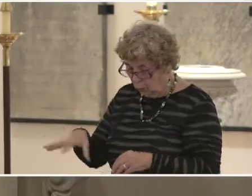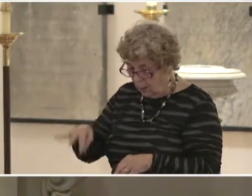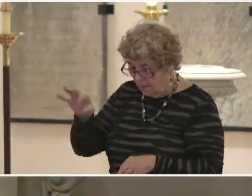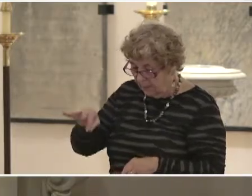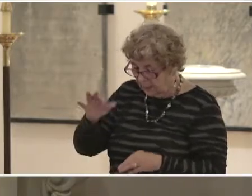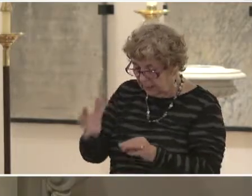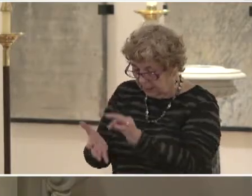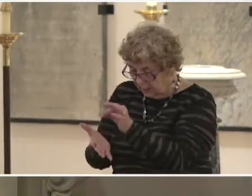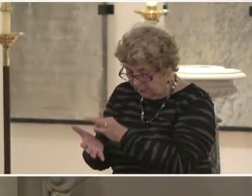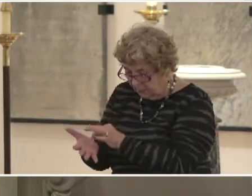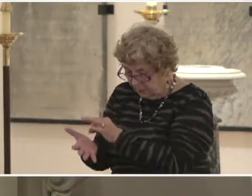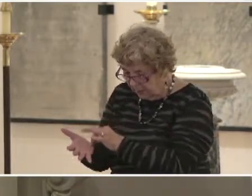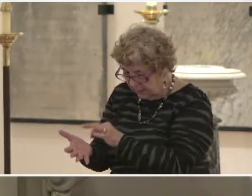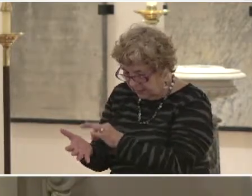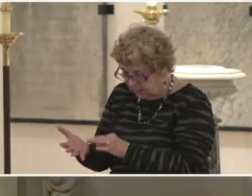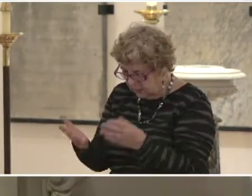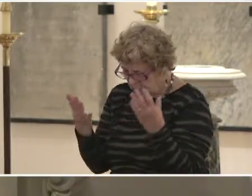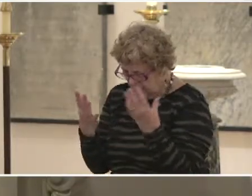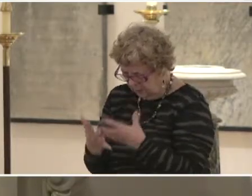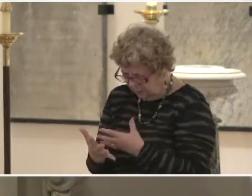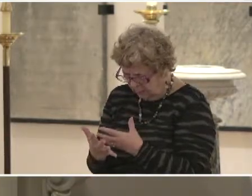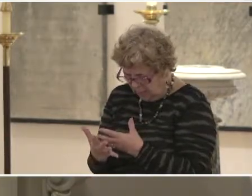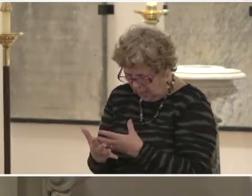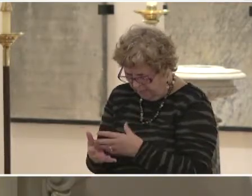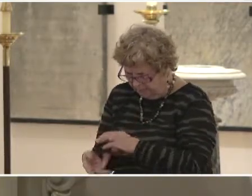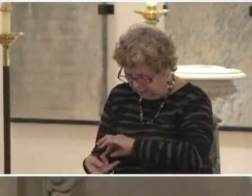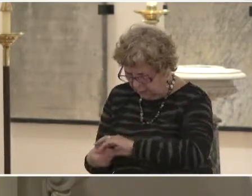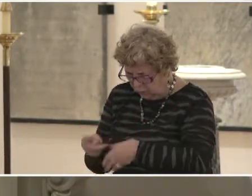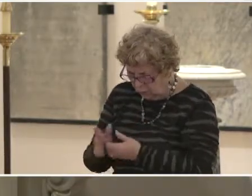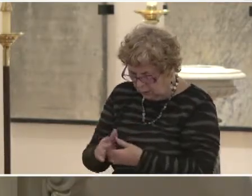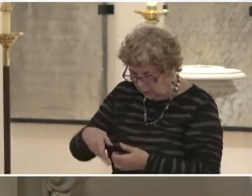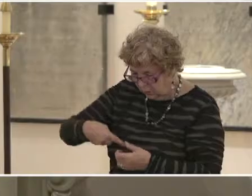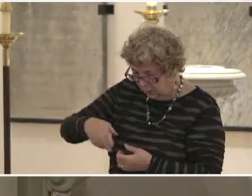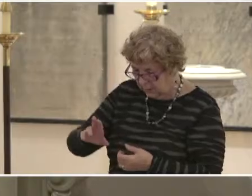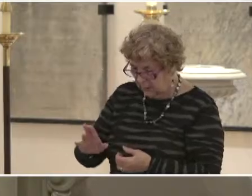other, even though we're not sure where we're going?